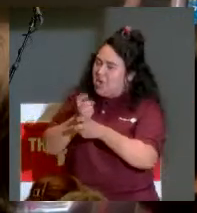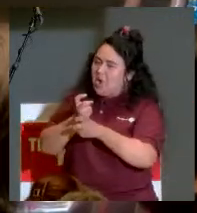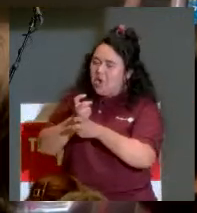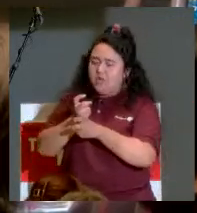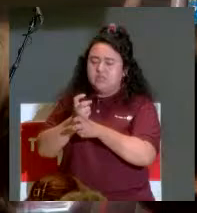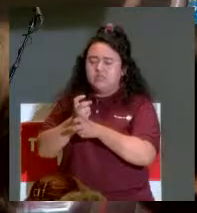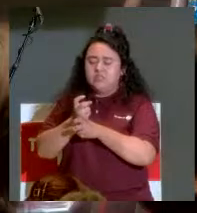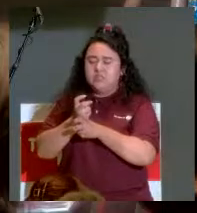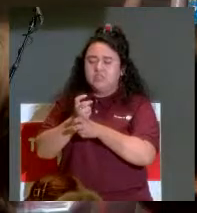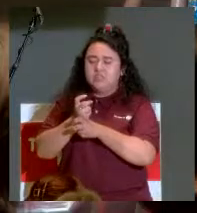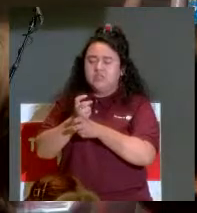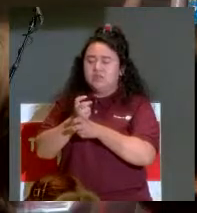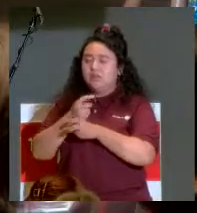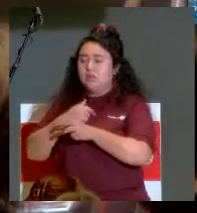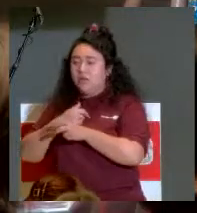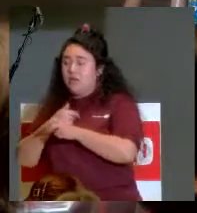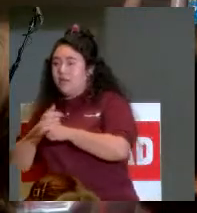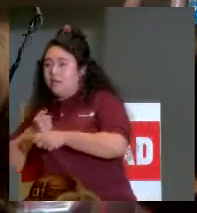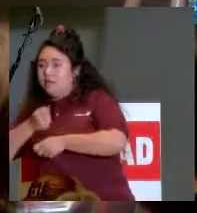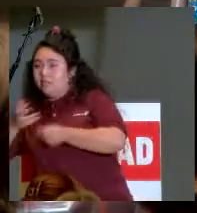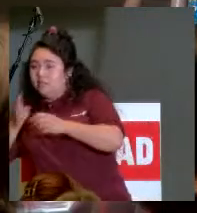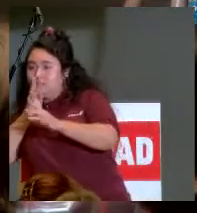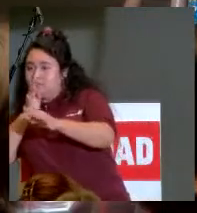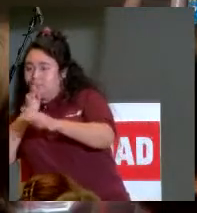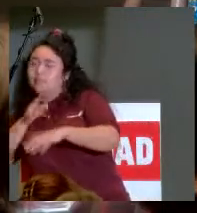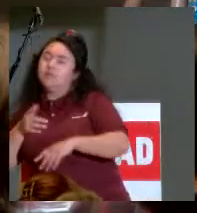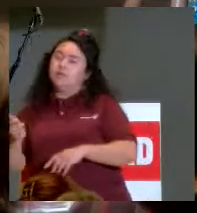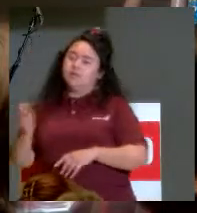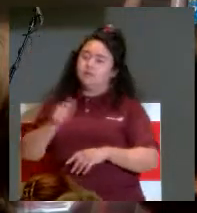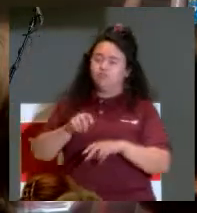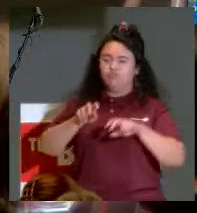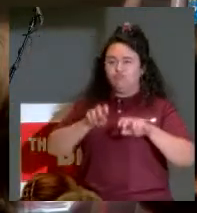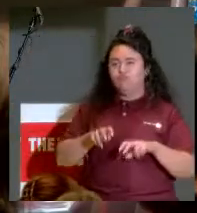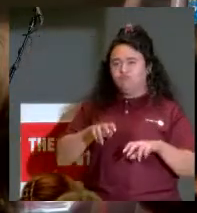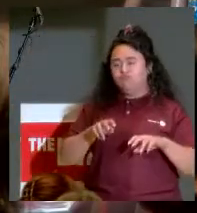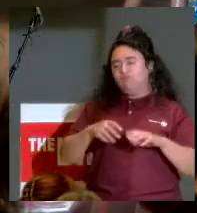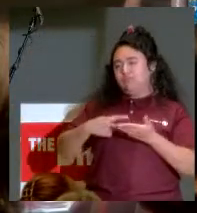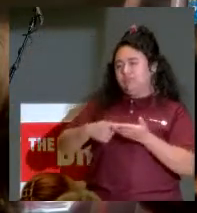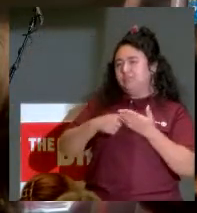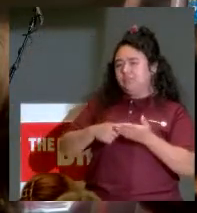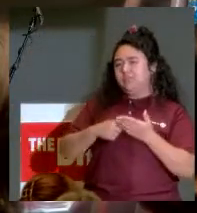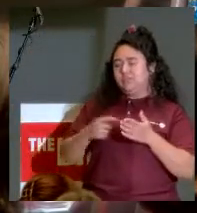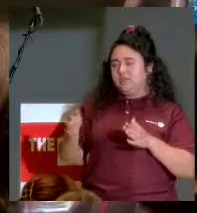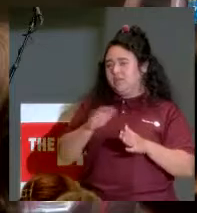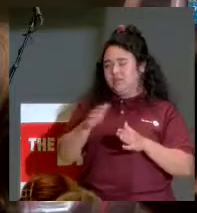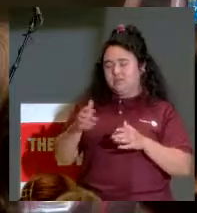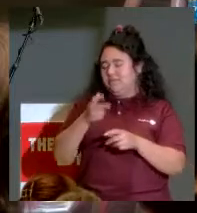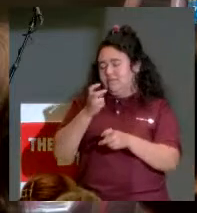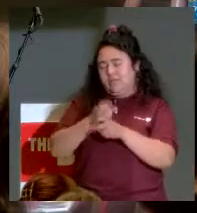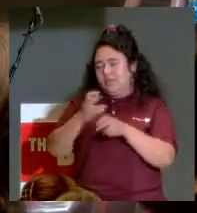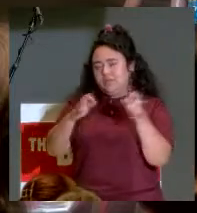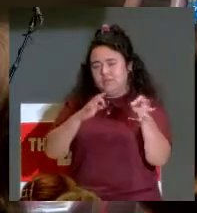to transition from one. Oh yes. To the other, but